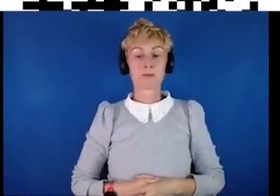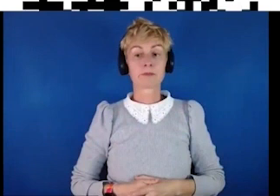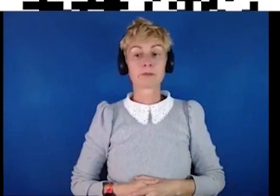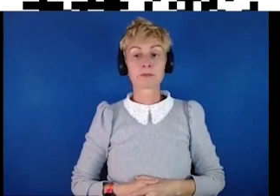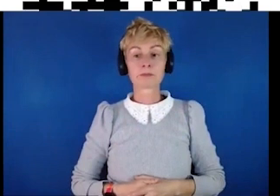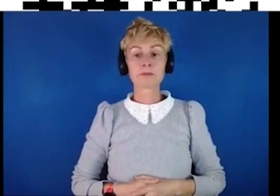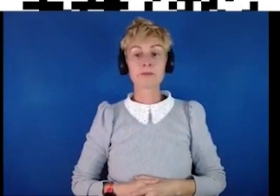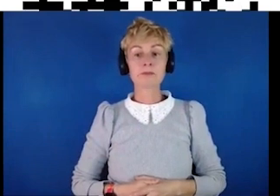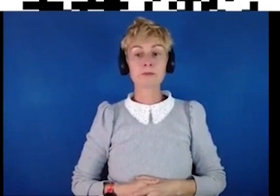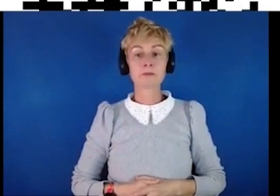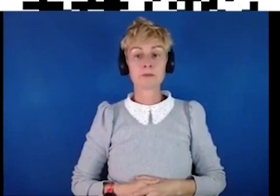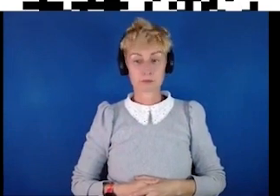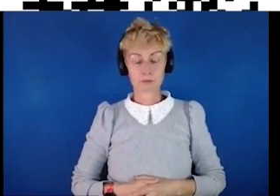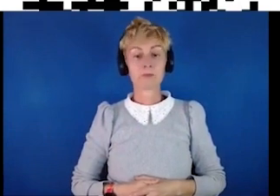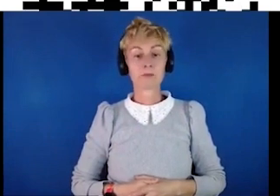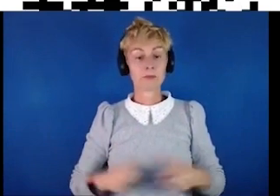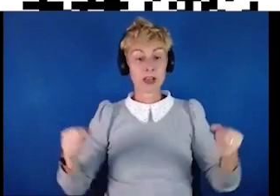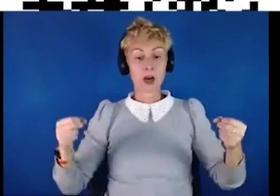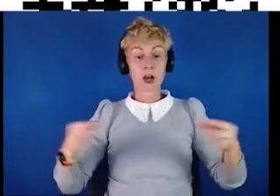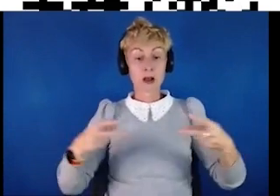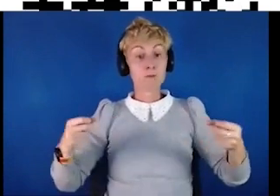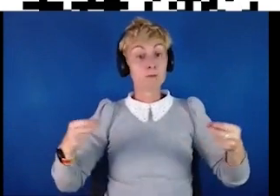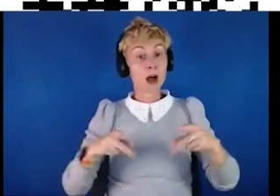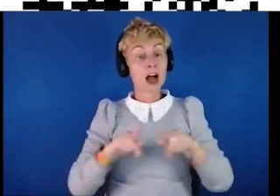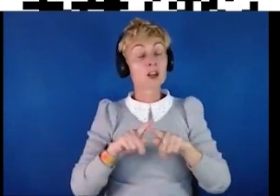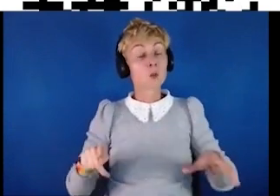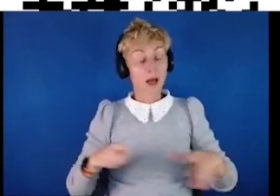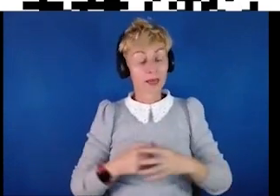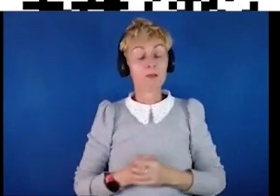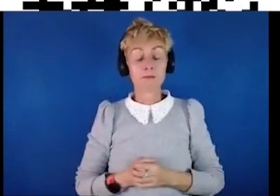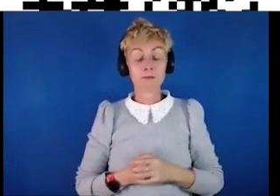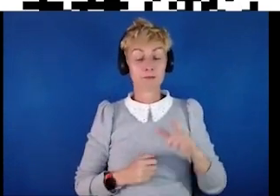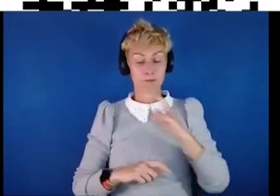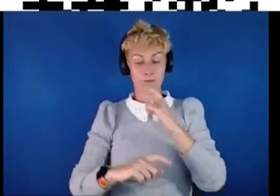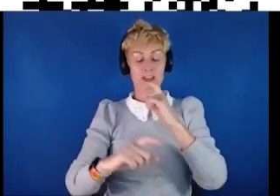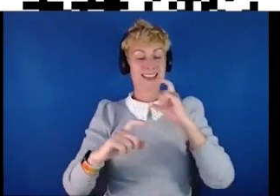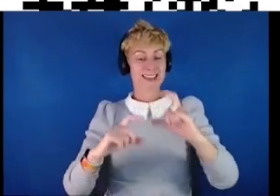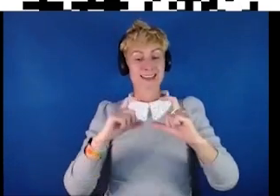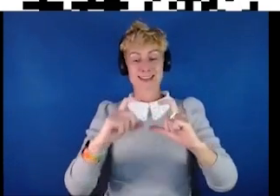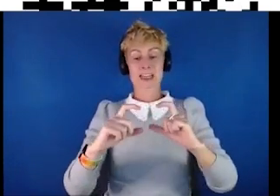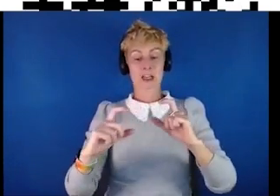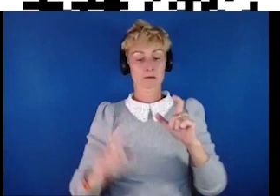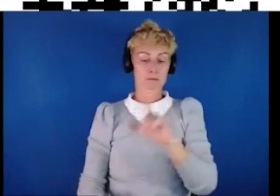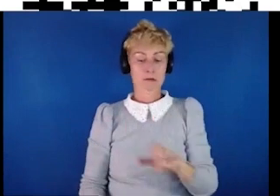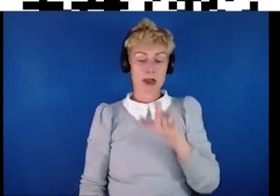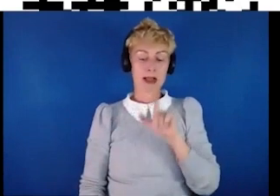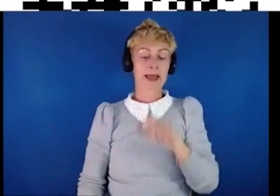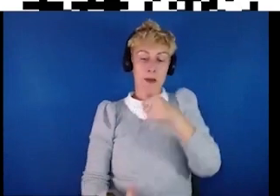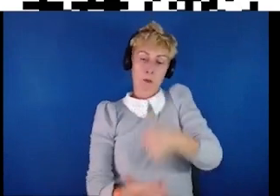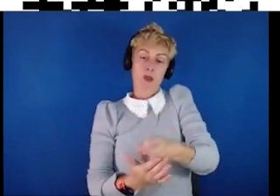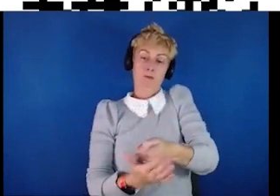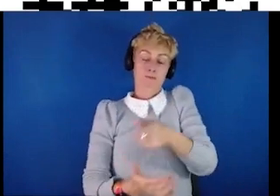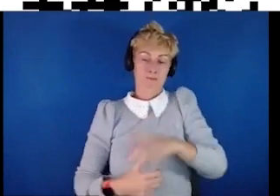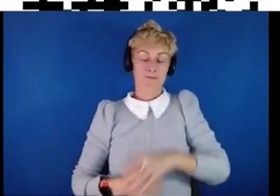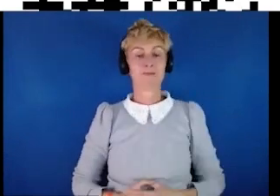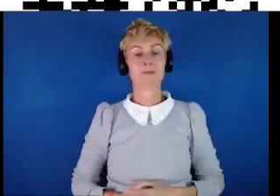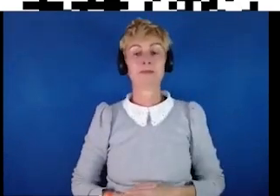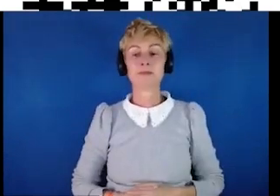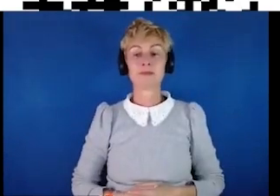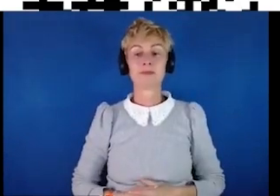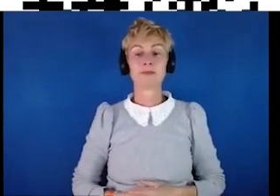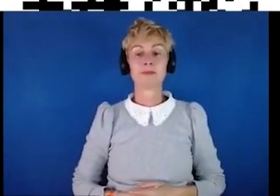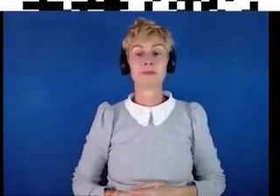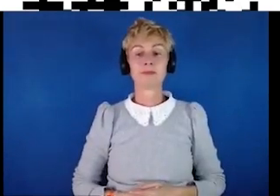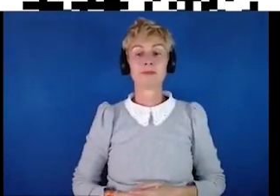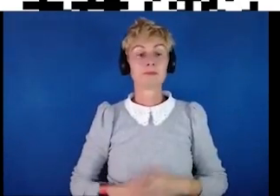window. Closed captions are also available using the CC icon on your Zoom dashboard as well.